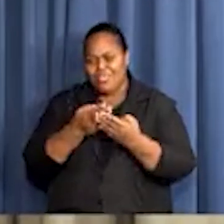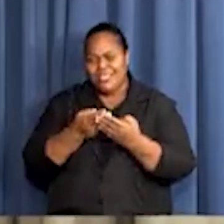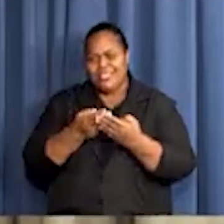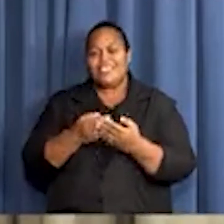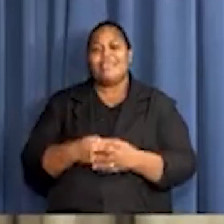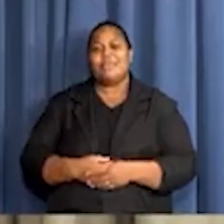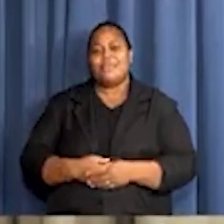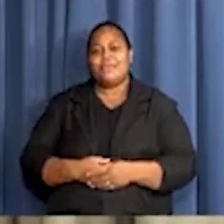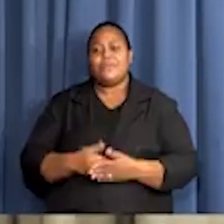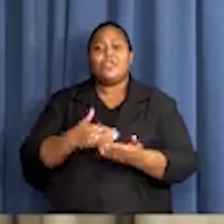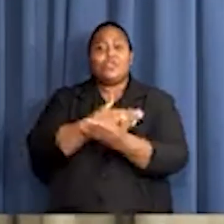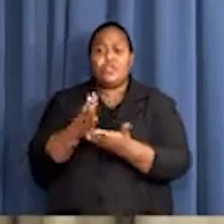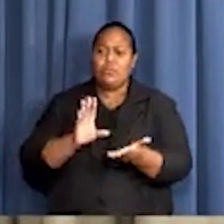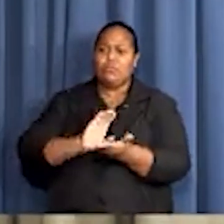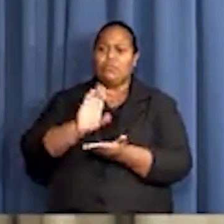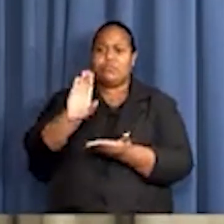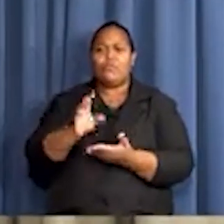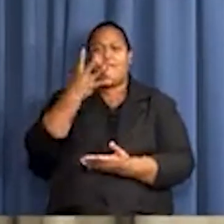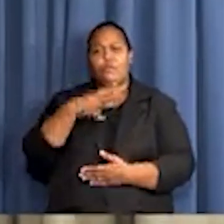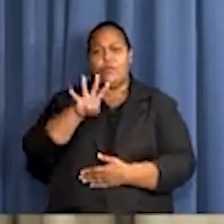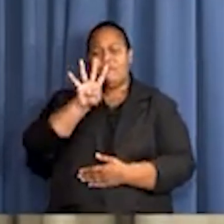payout of